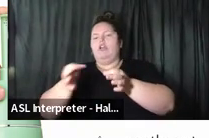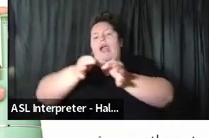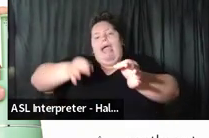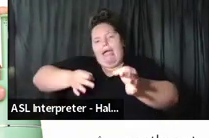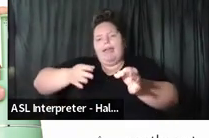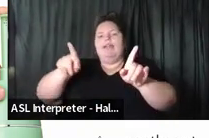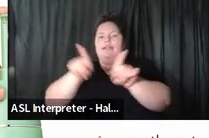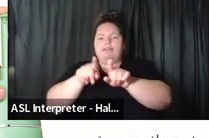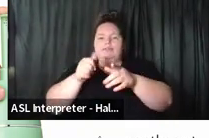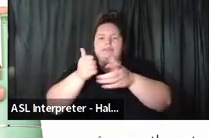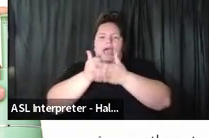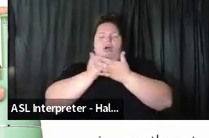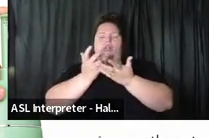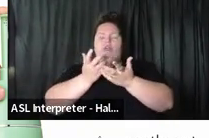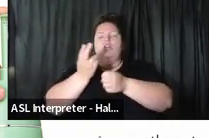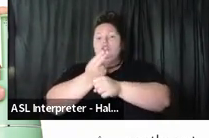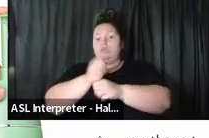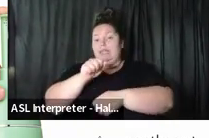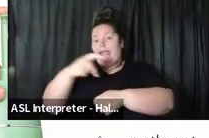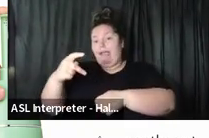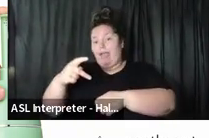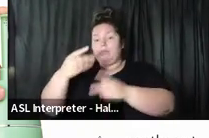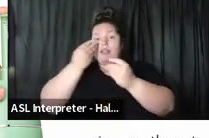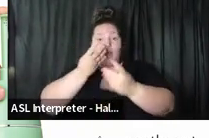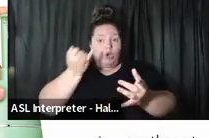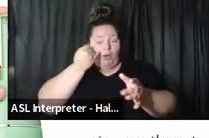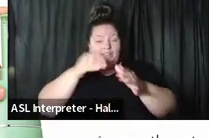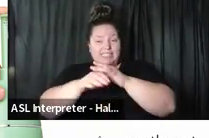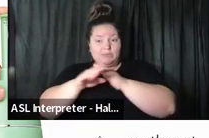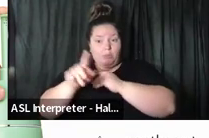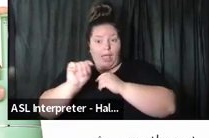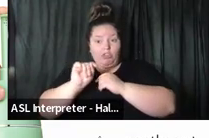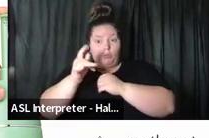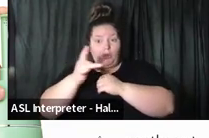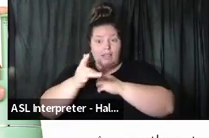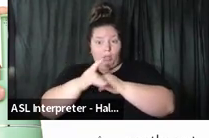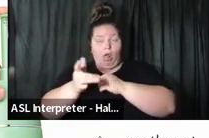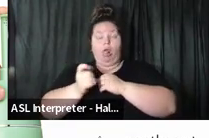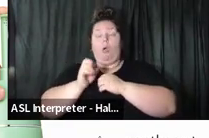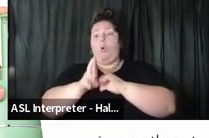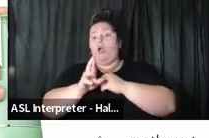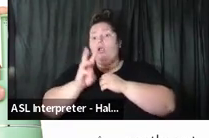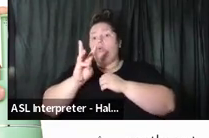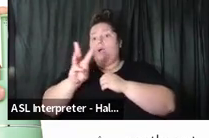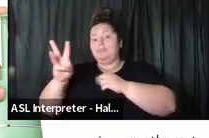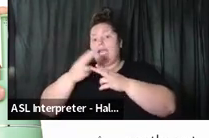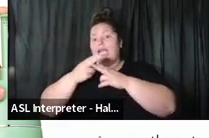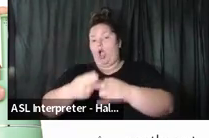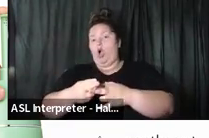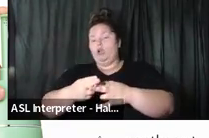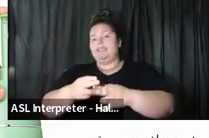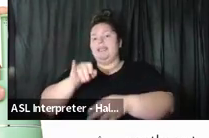to let you know if there's an accessible bathroom available, or there is a website called